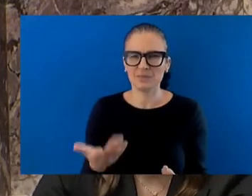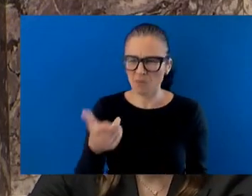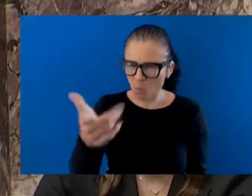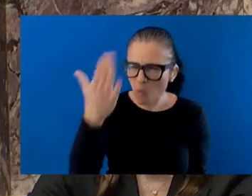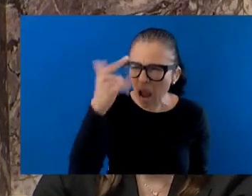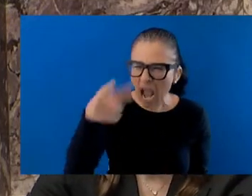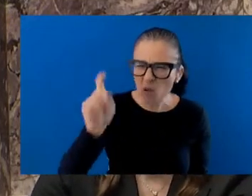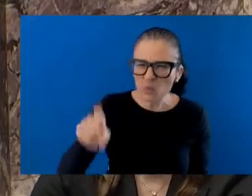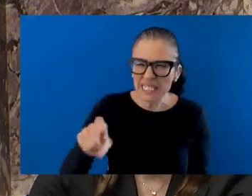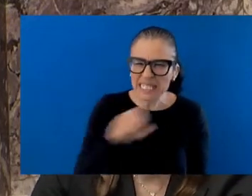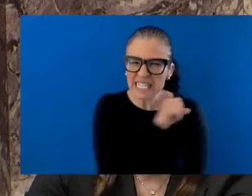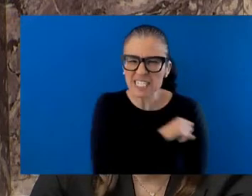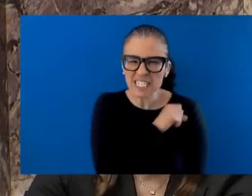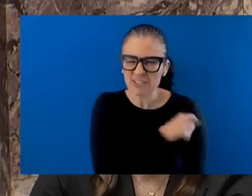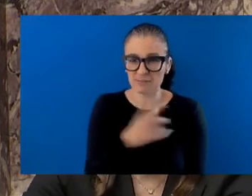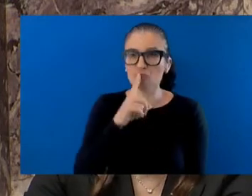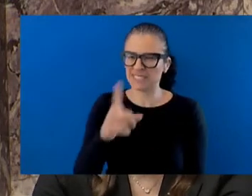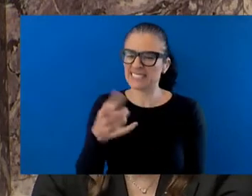be safe.